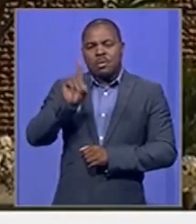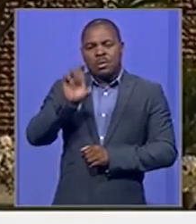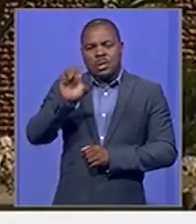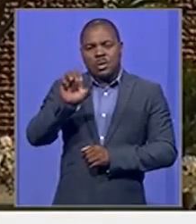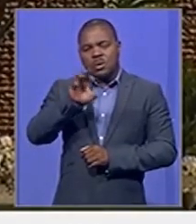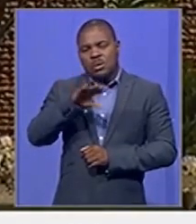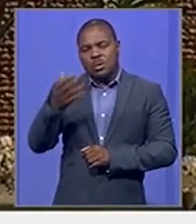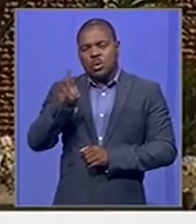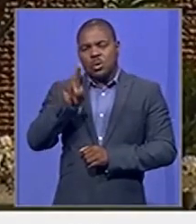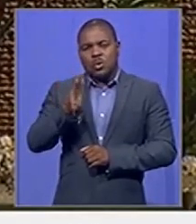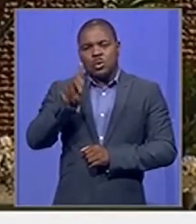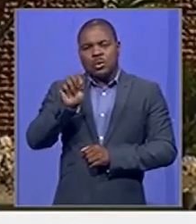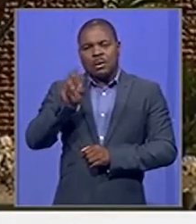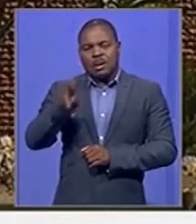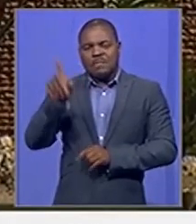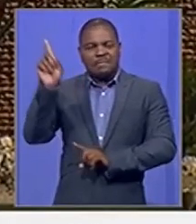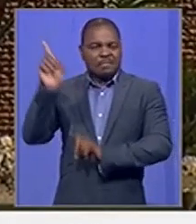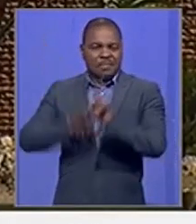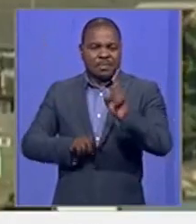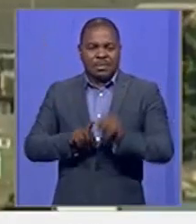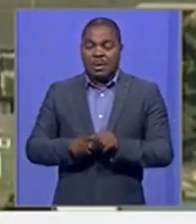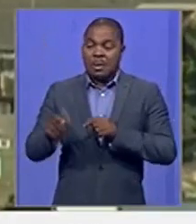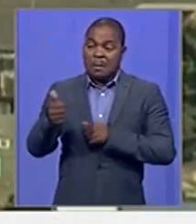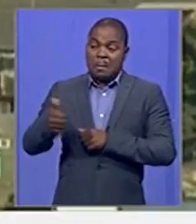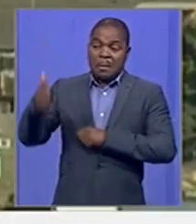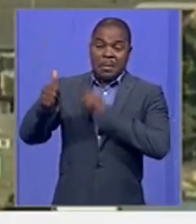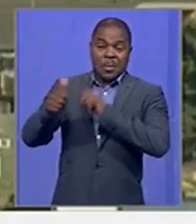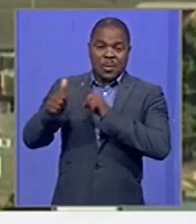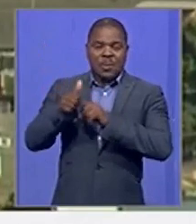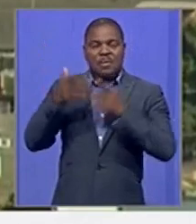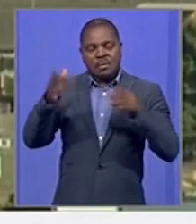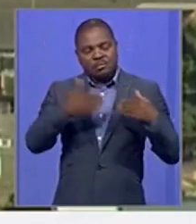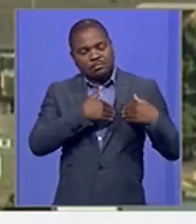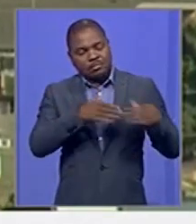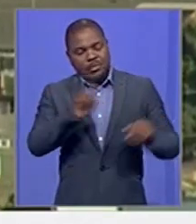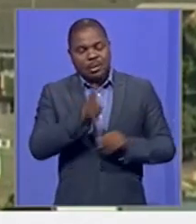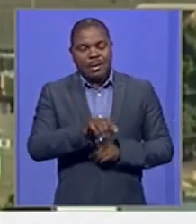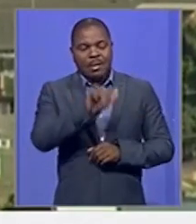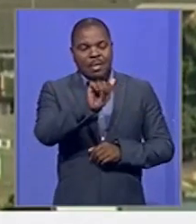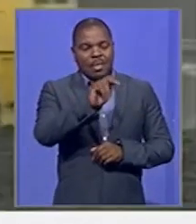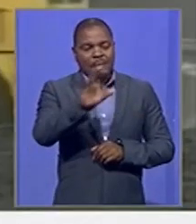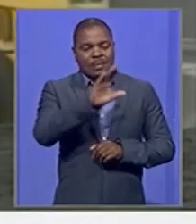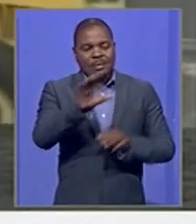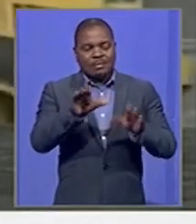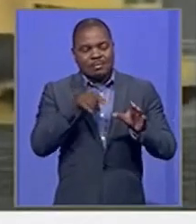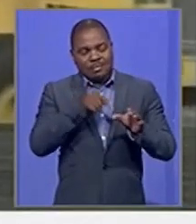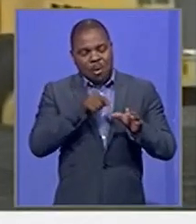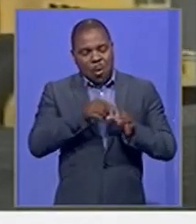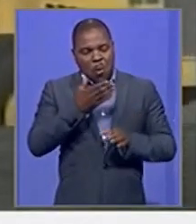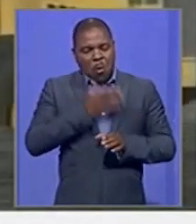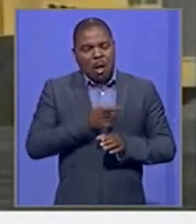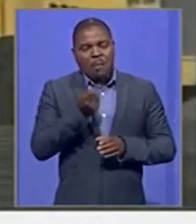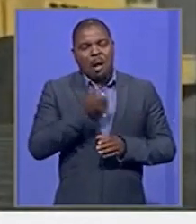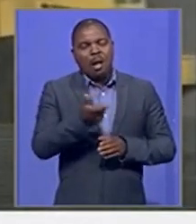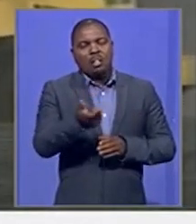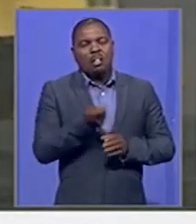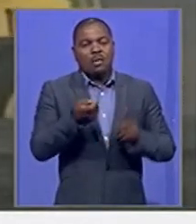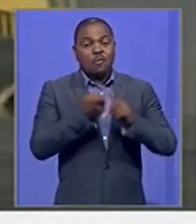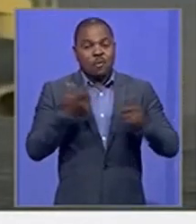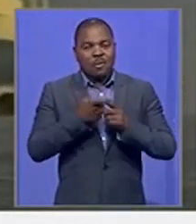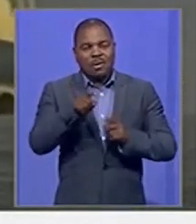reteletswe. Motlhankedi-khuduthamaga Andre De Ruyter o begile fa ANC e batla go ungwelwa ka fa eseng fa molaong go tswa